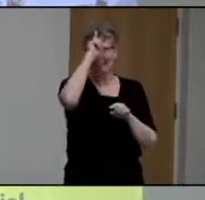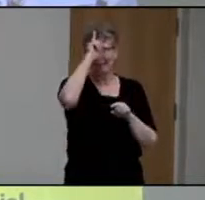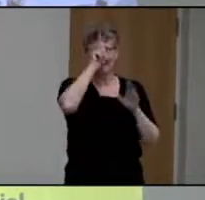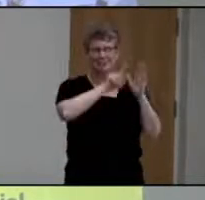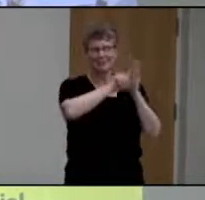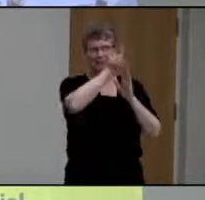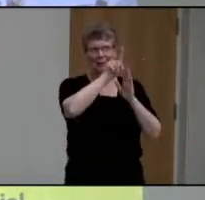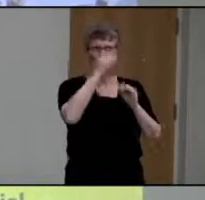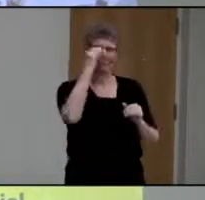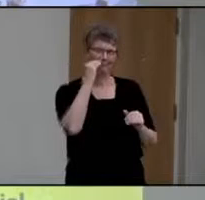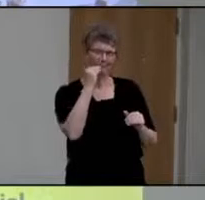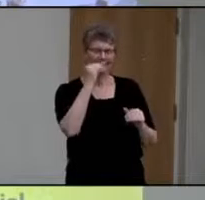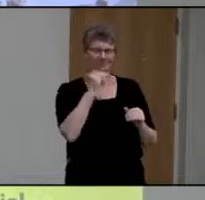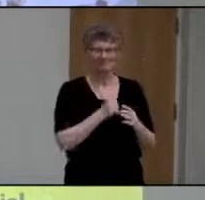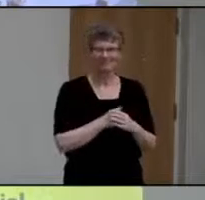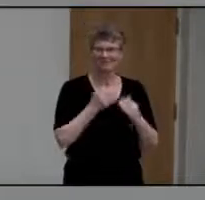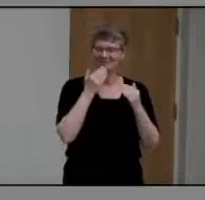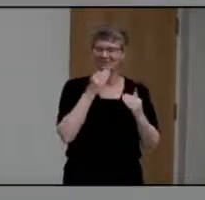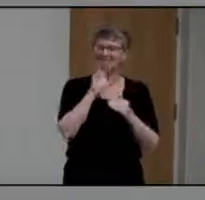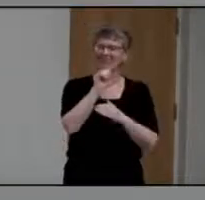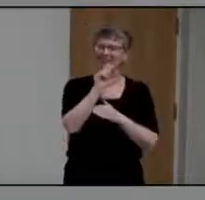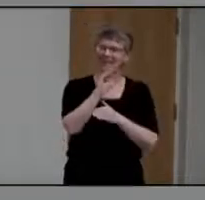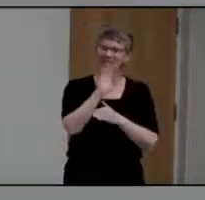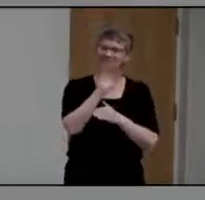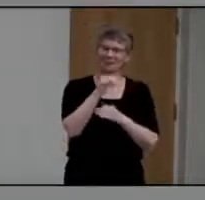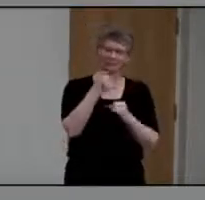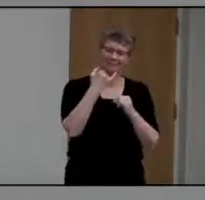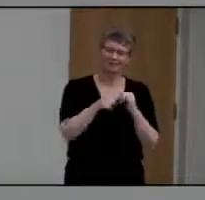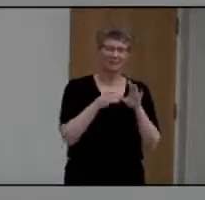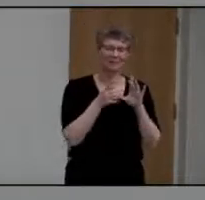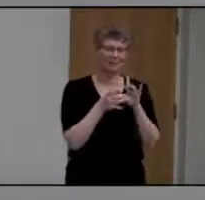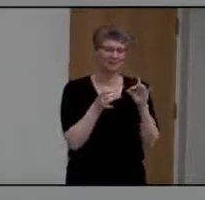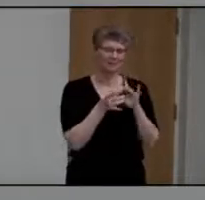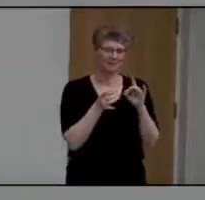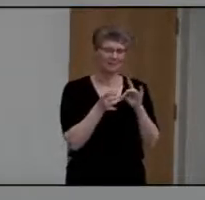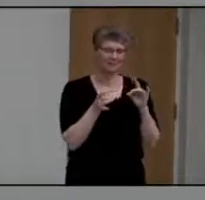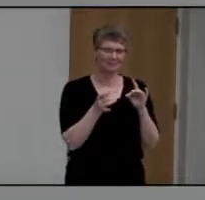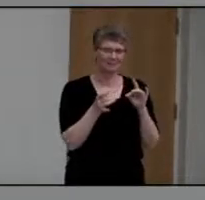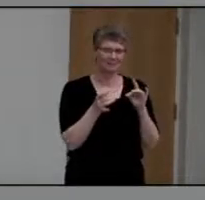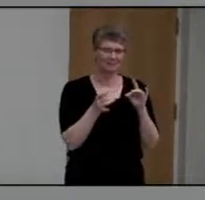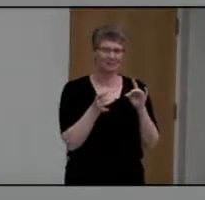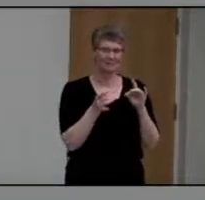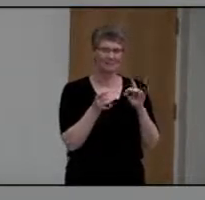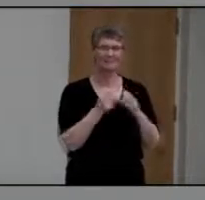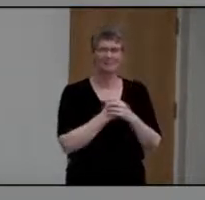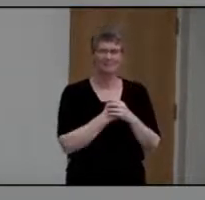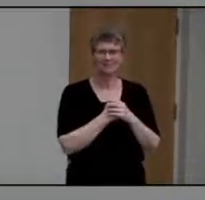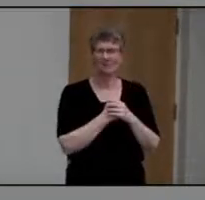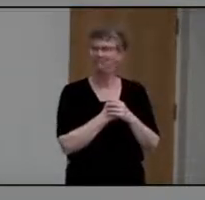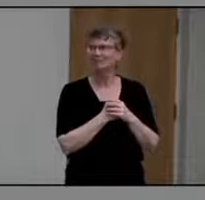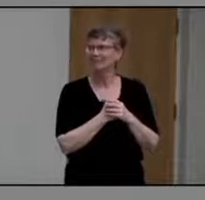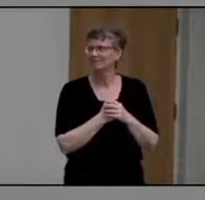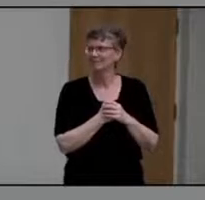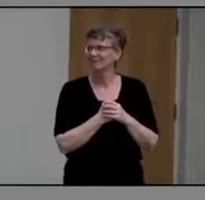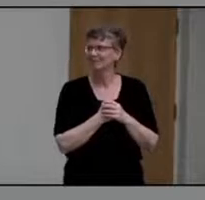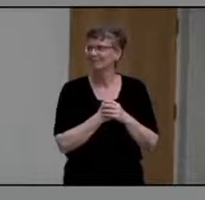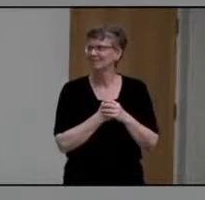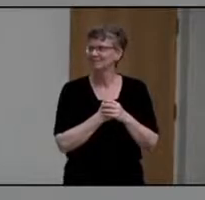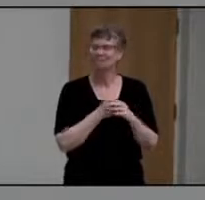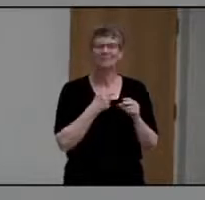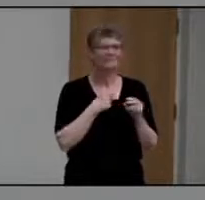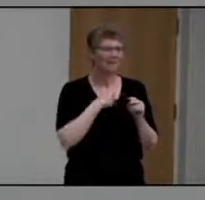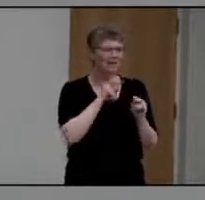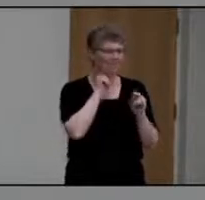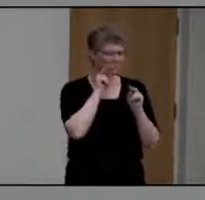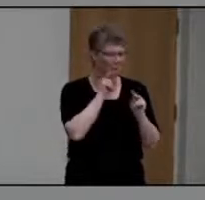Thanks, Cam, for those closing remarks and especially for the support for Amy. And I really, like all of you, I hope I'm really looking